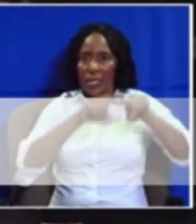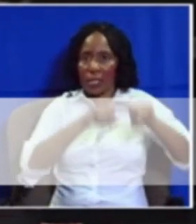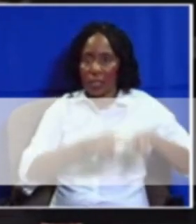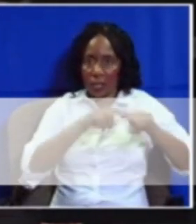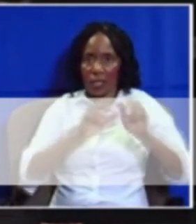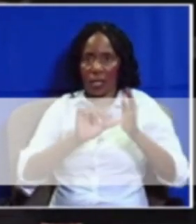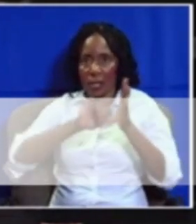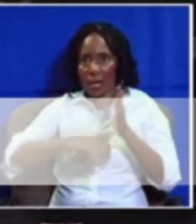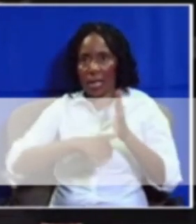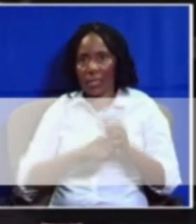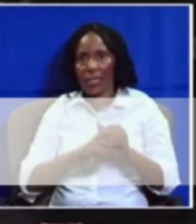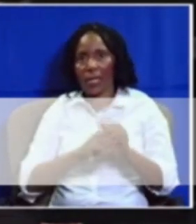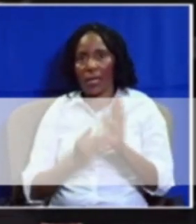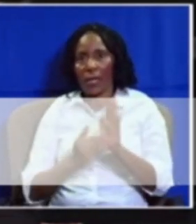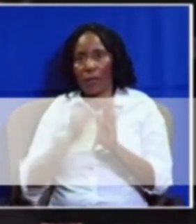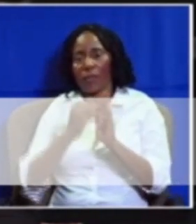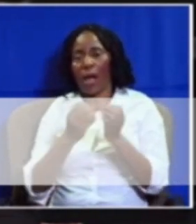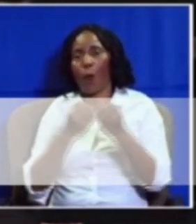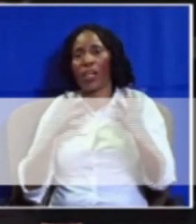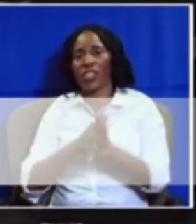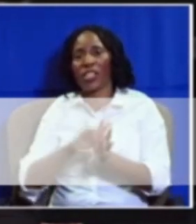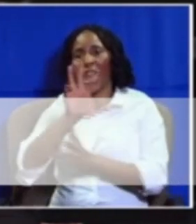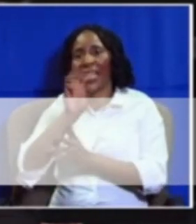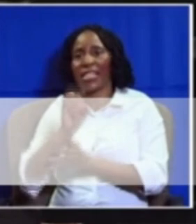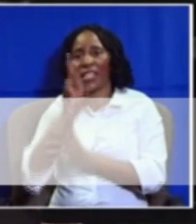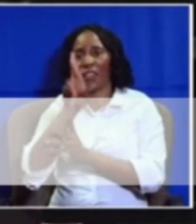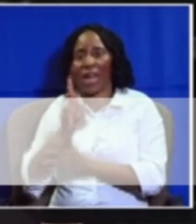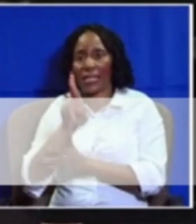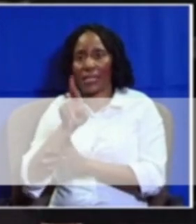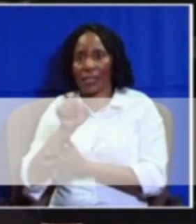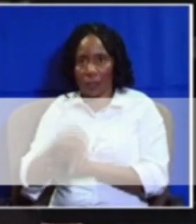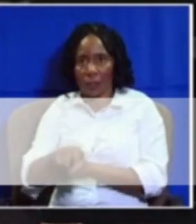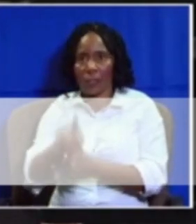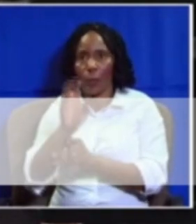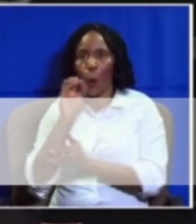increase by 90 rand in October.